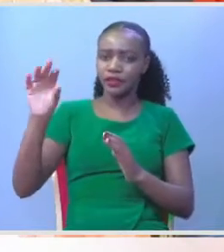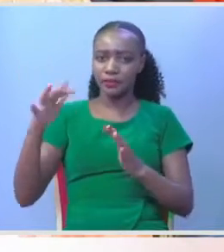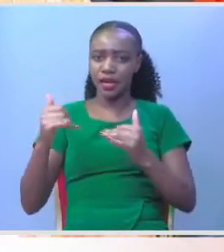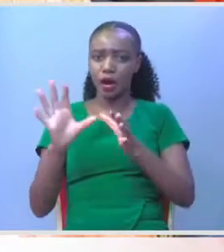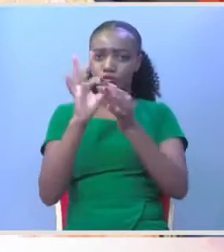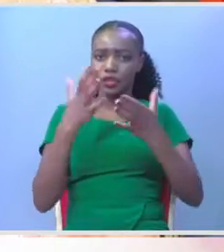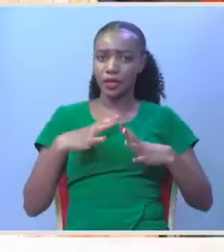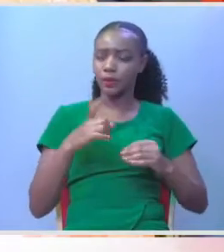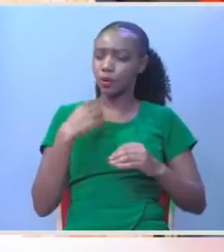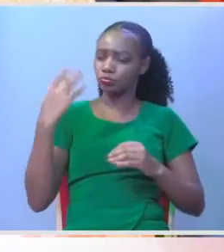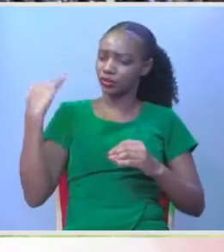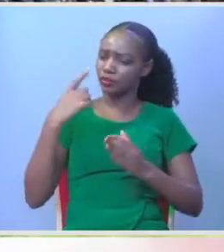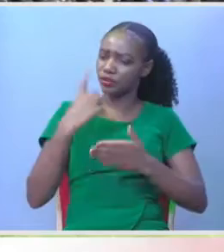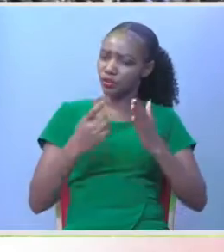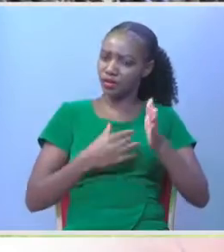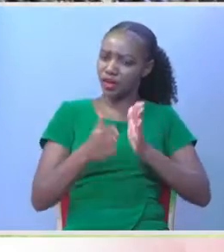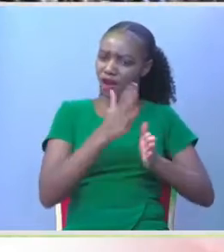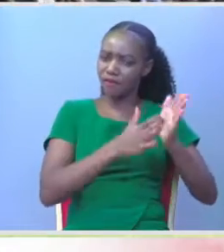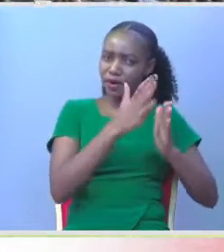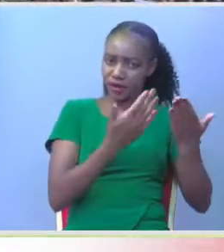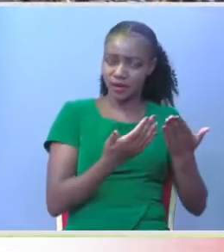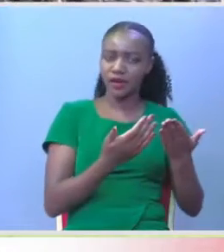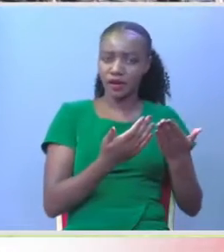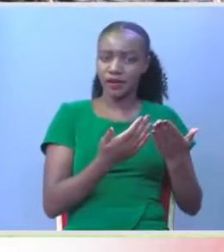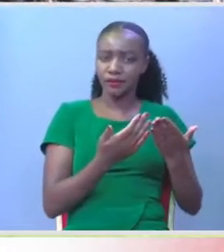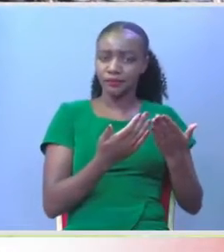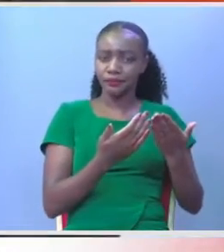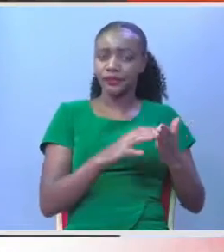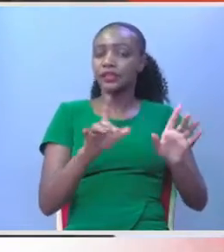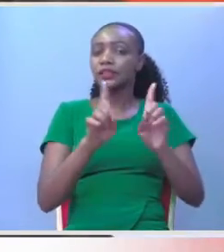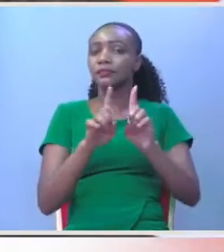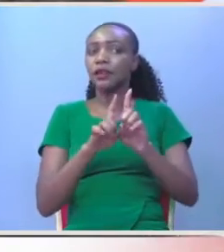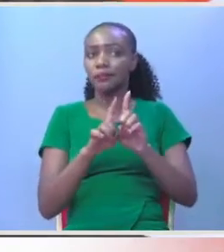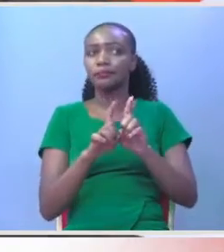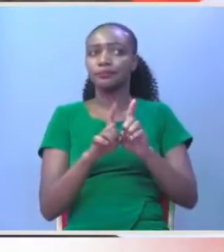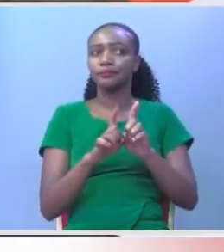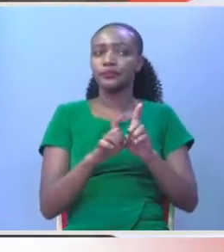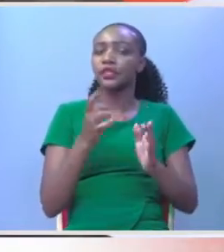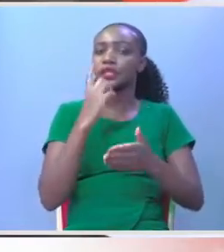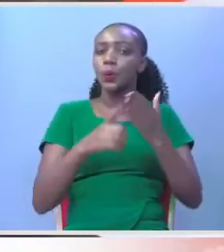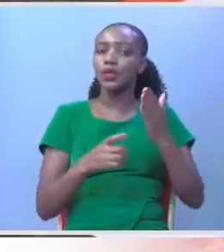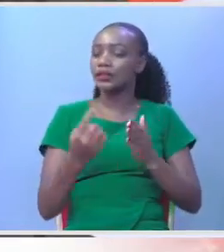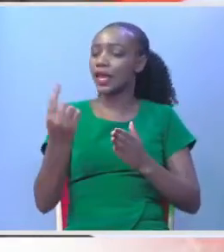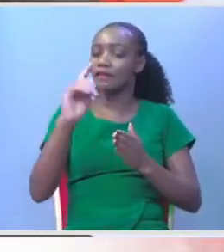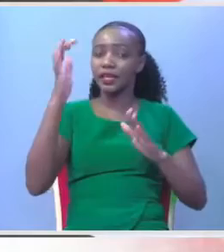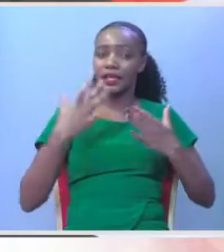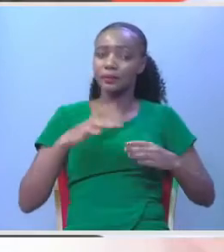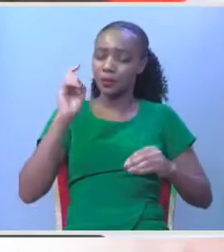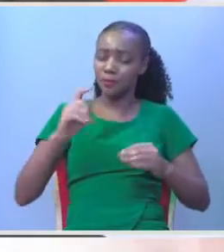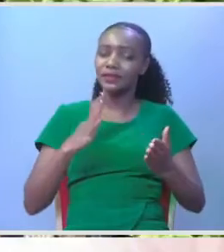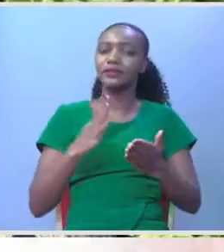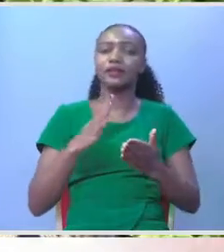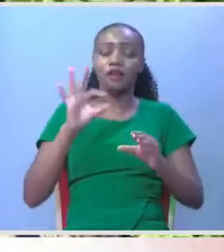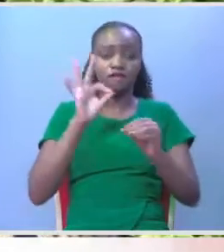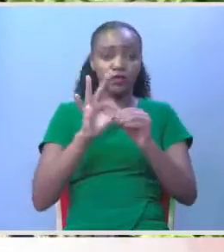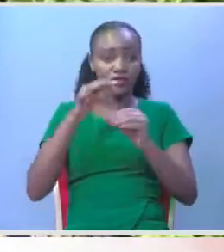claimed that there is elaborate plans carefully laid out to deny Kenyans the right to vote in whichever candidate they want for the top